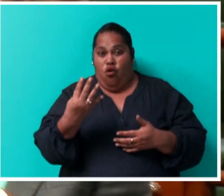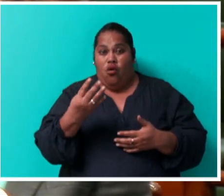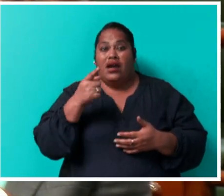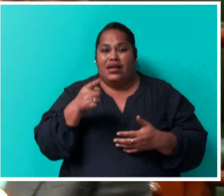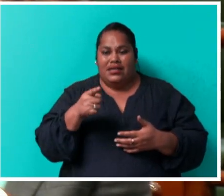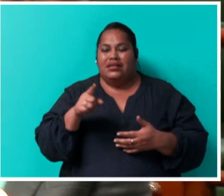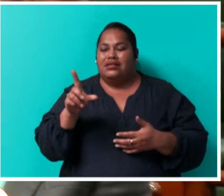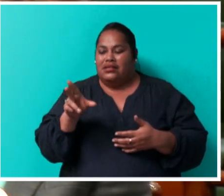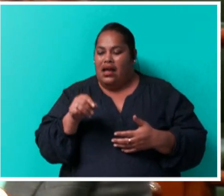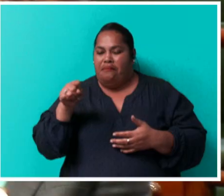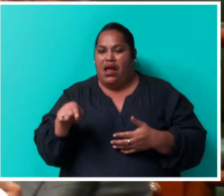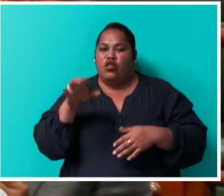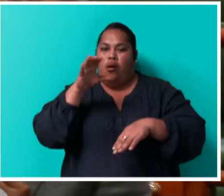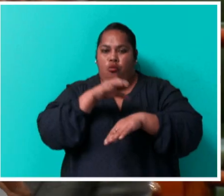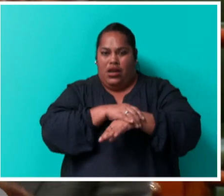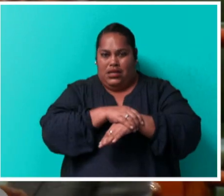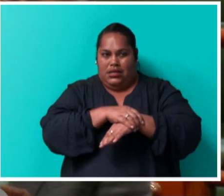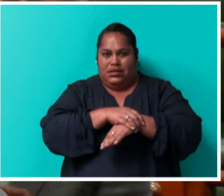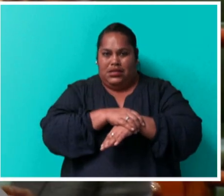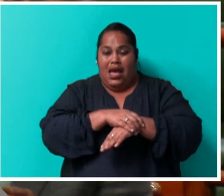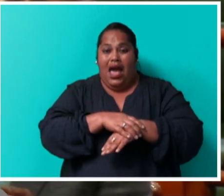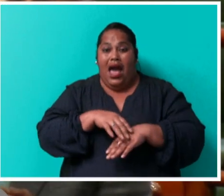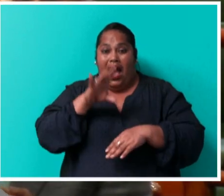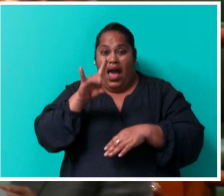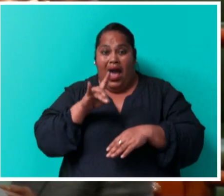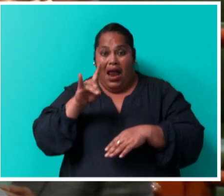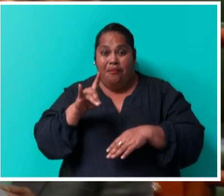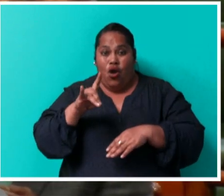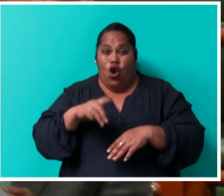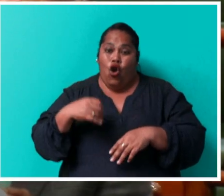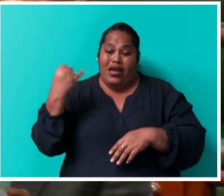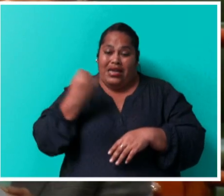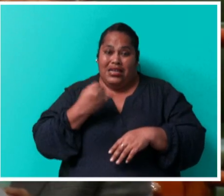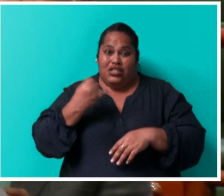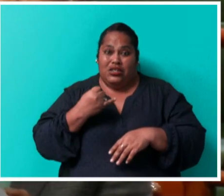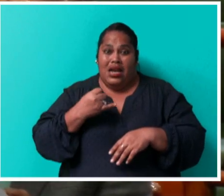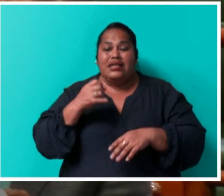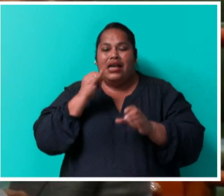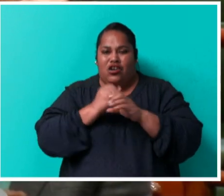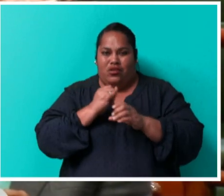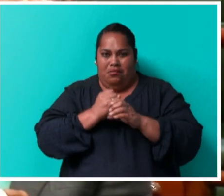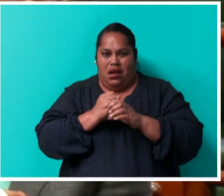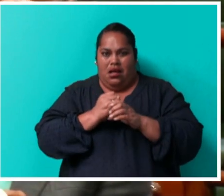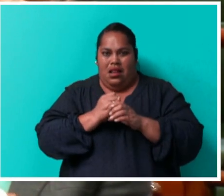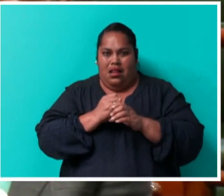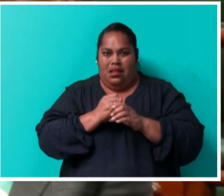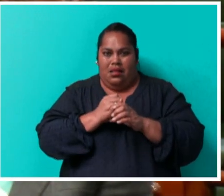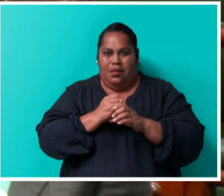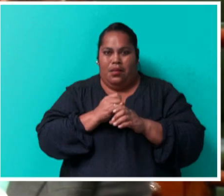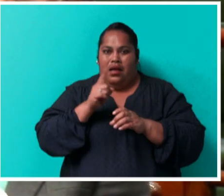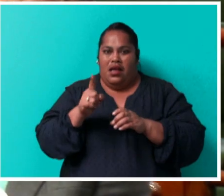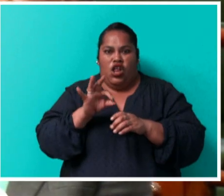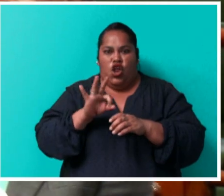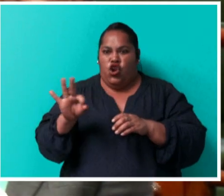Force. Animal cruelty and injuring animals are criminal offences and are not treated as